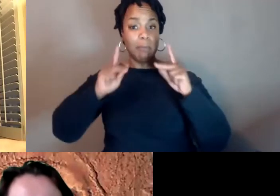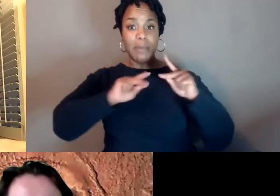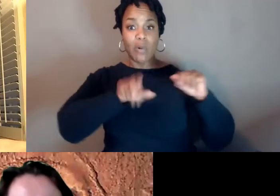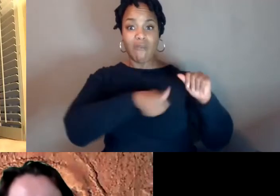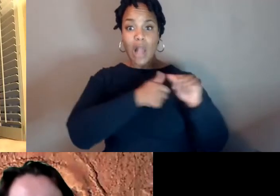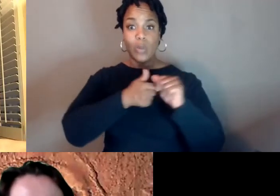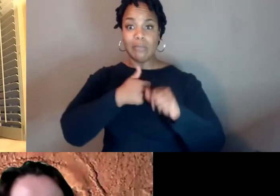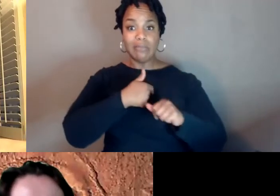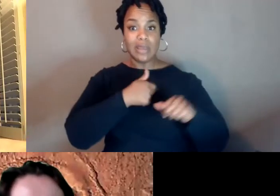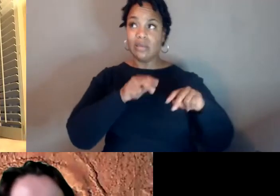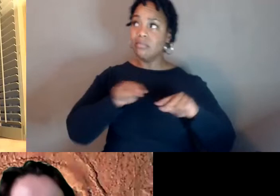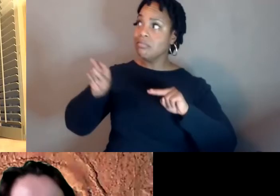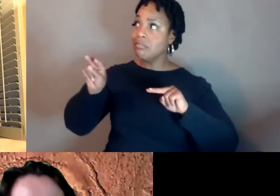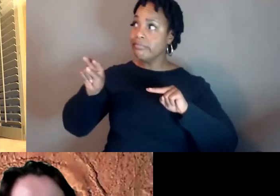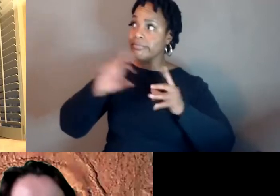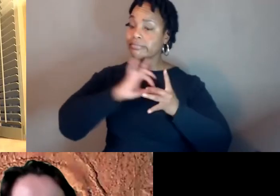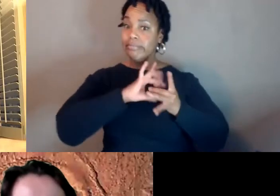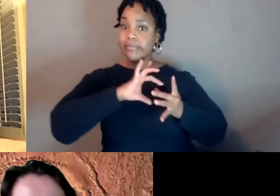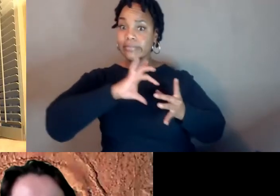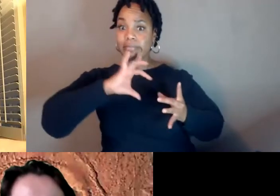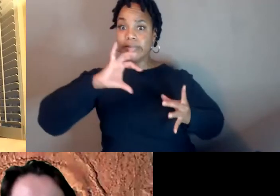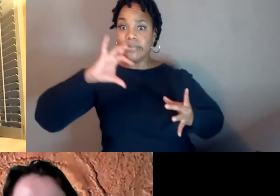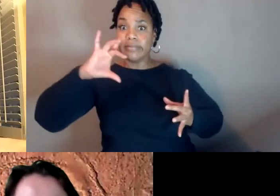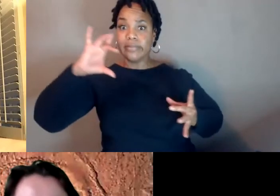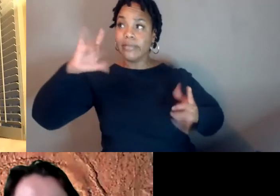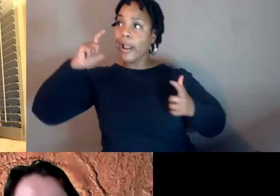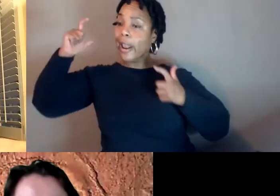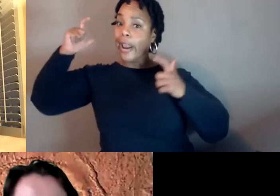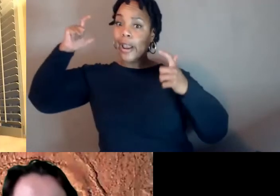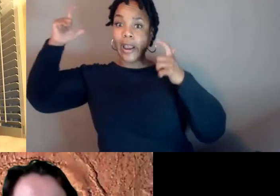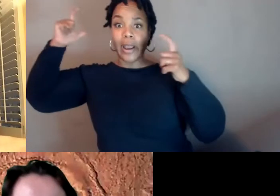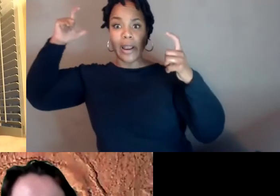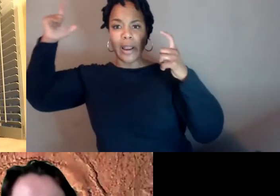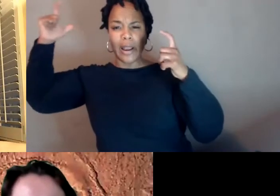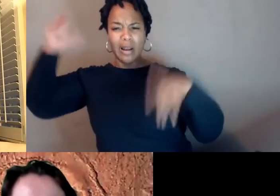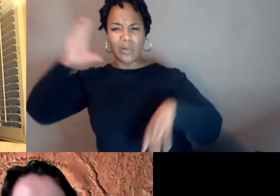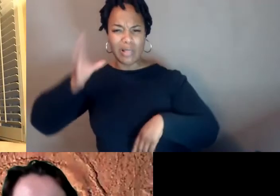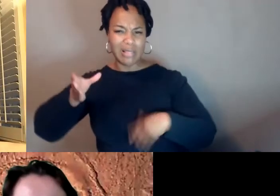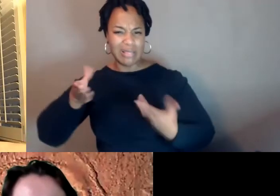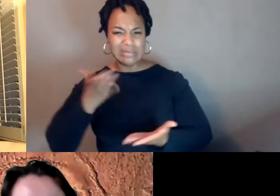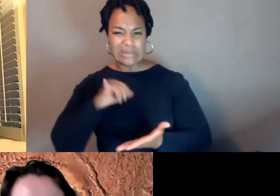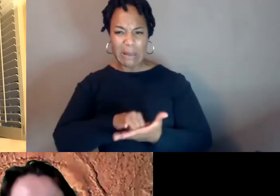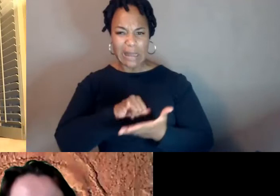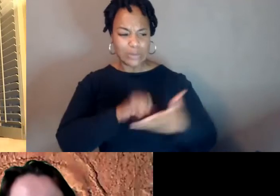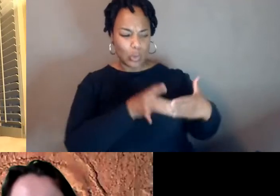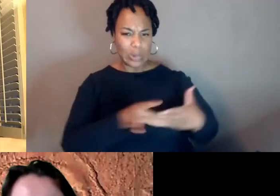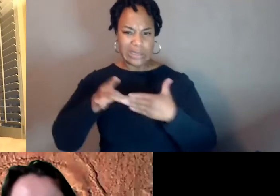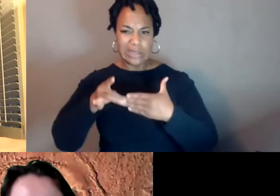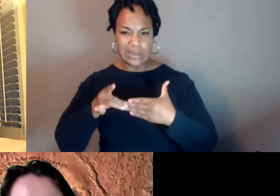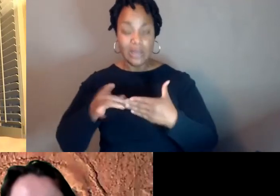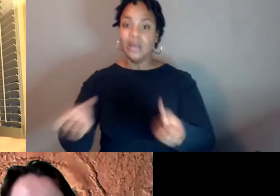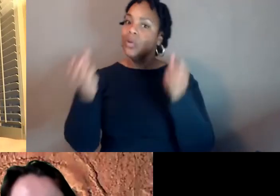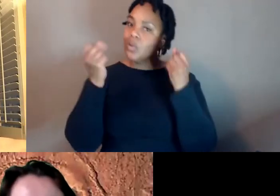so there are too many people in leadership positions, and it's